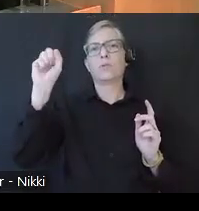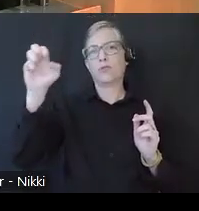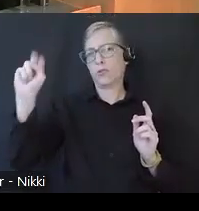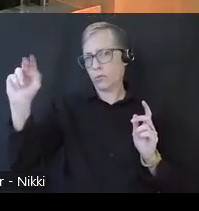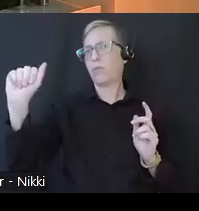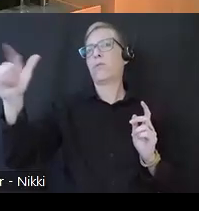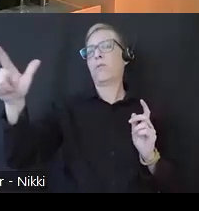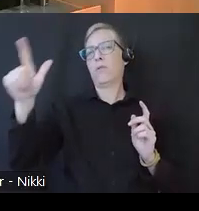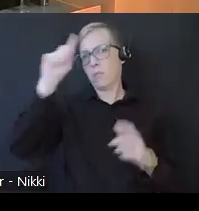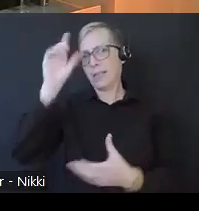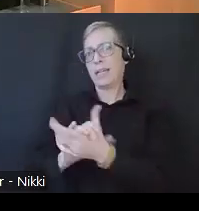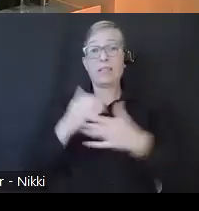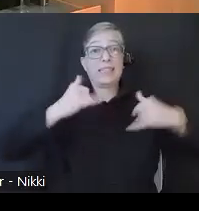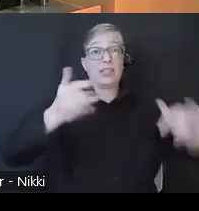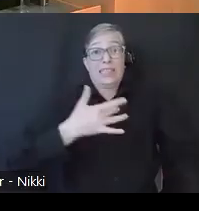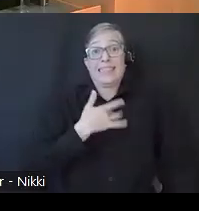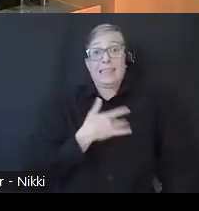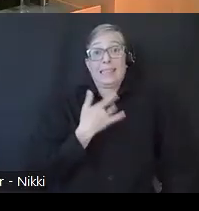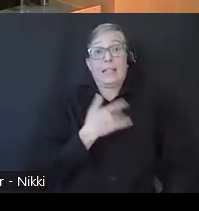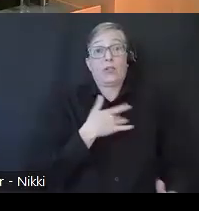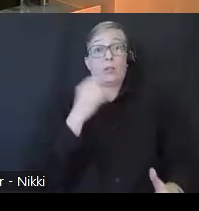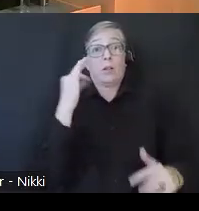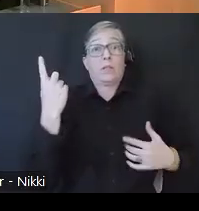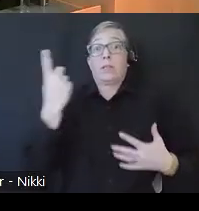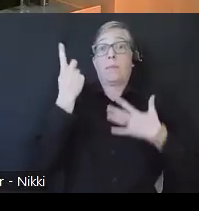a sensation of something,